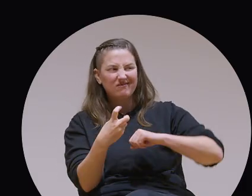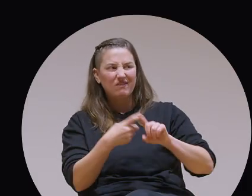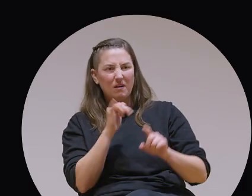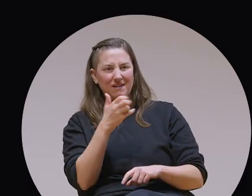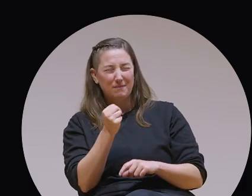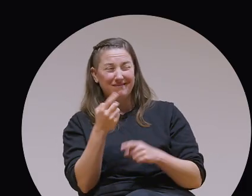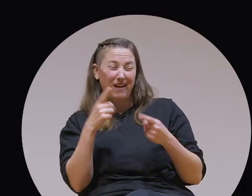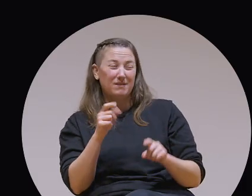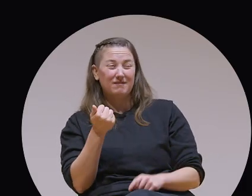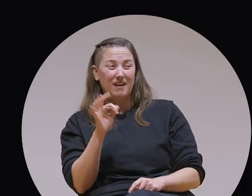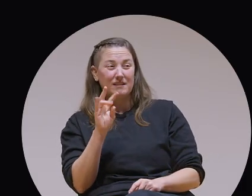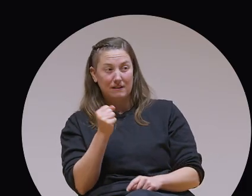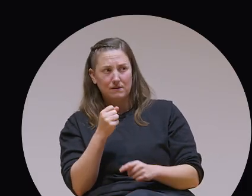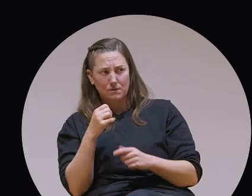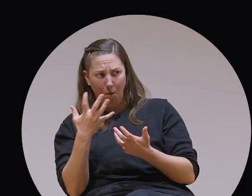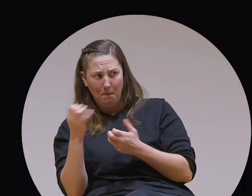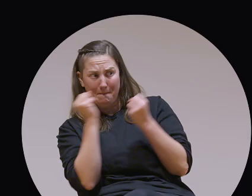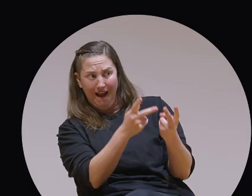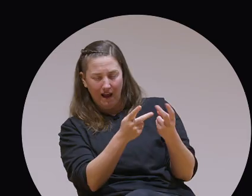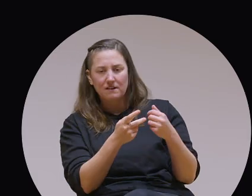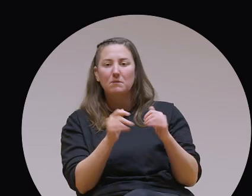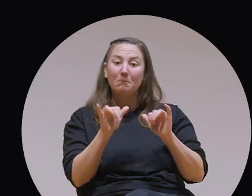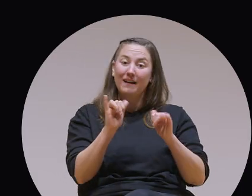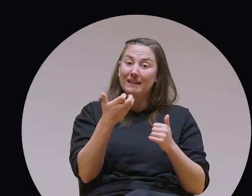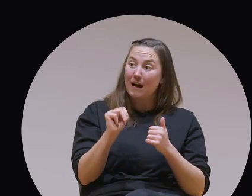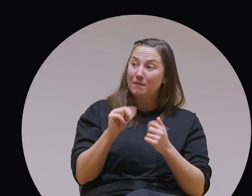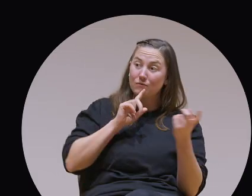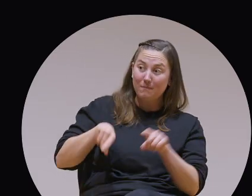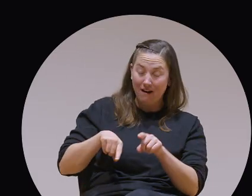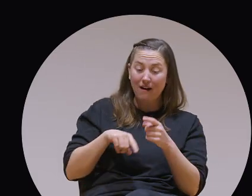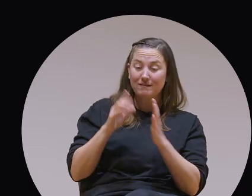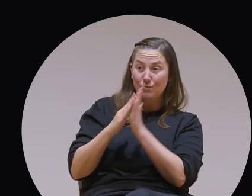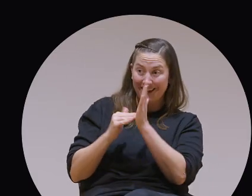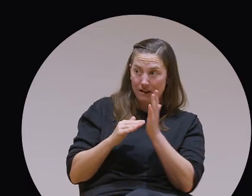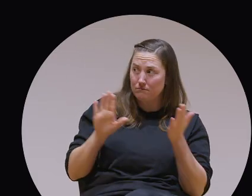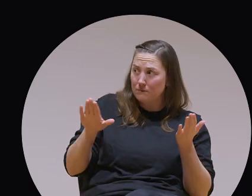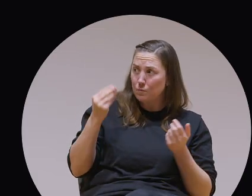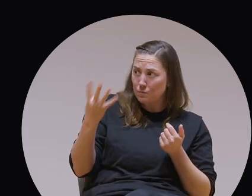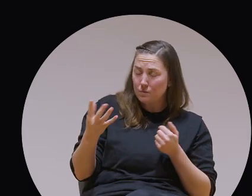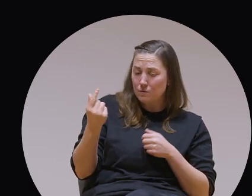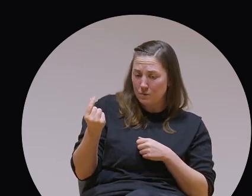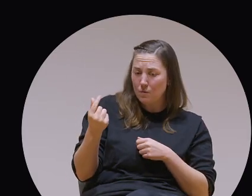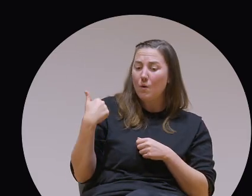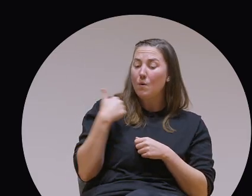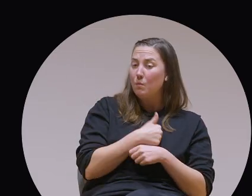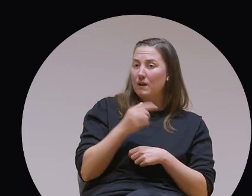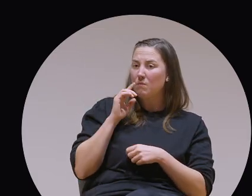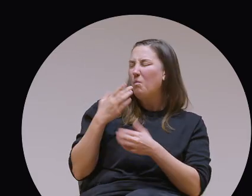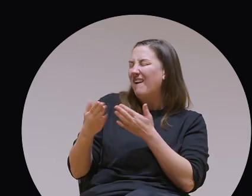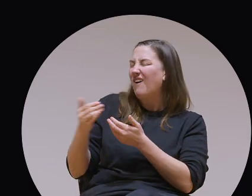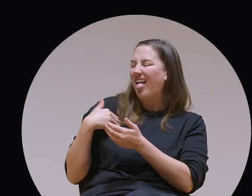in the 1970s, and they wanted to return them. So what Yemen said was that what they'd like to do is to take these pieces from New